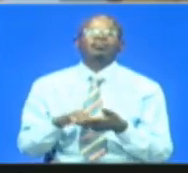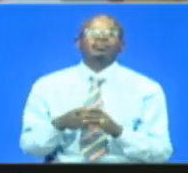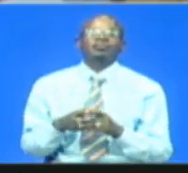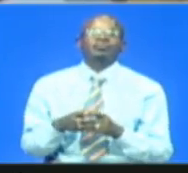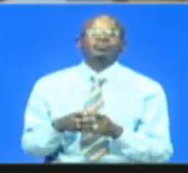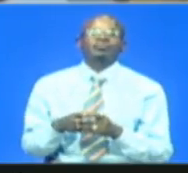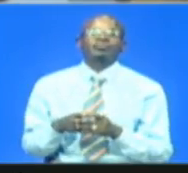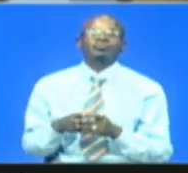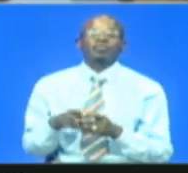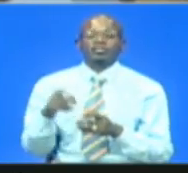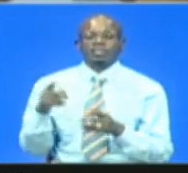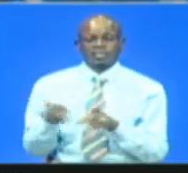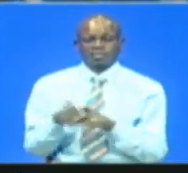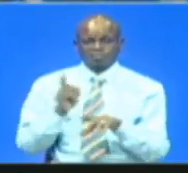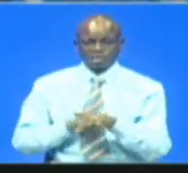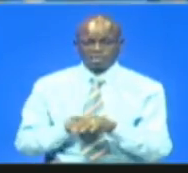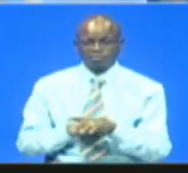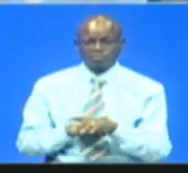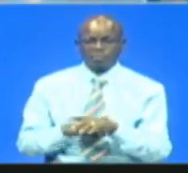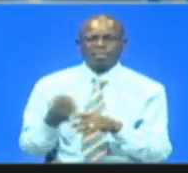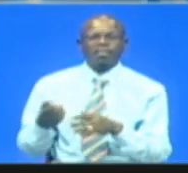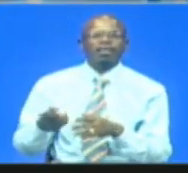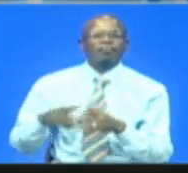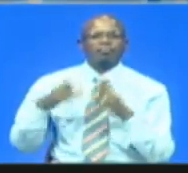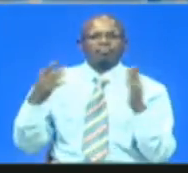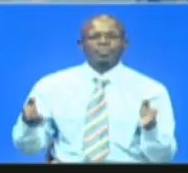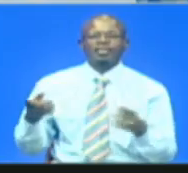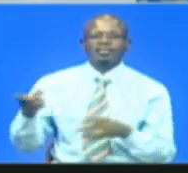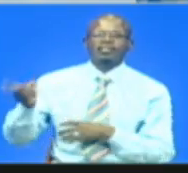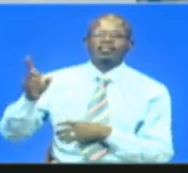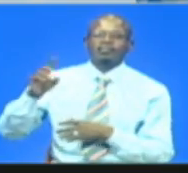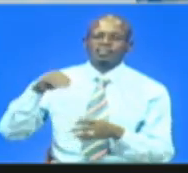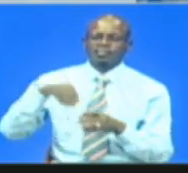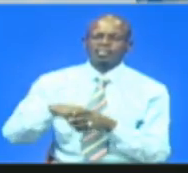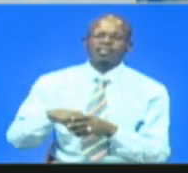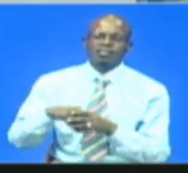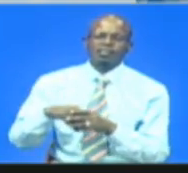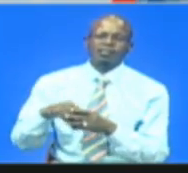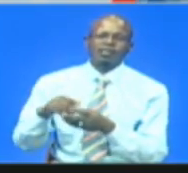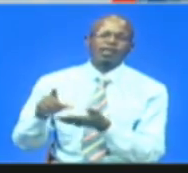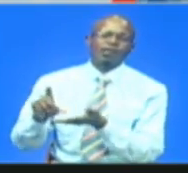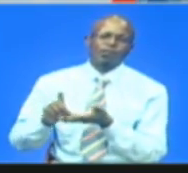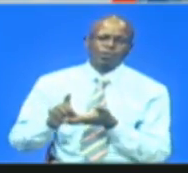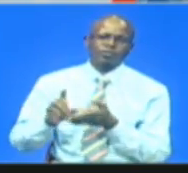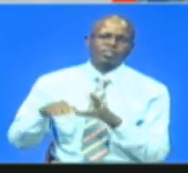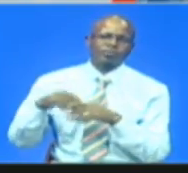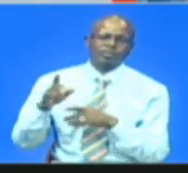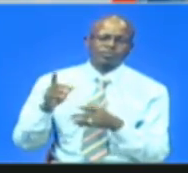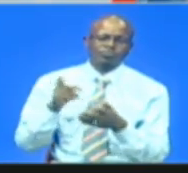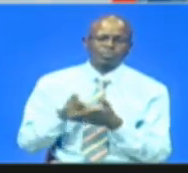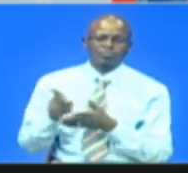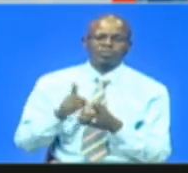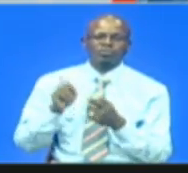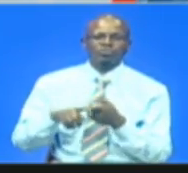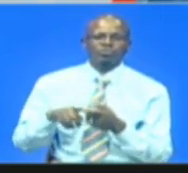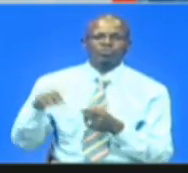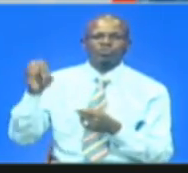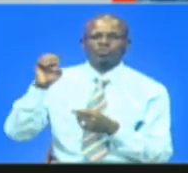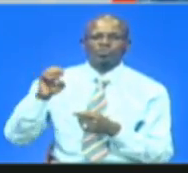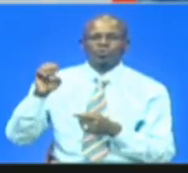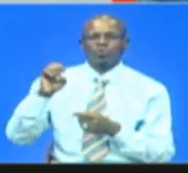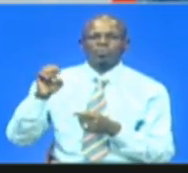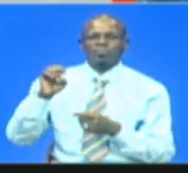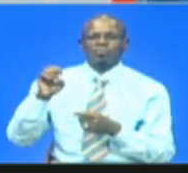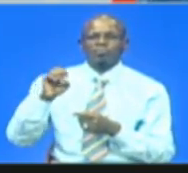In the same period, the largest increase in interest payments on foreign debt is set to be witnessed in payments to the European Investment Bank, Kuwait,